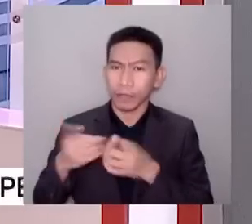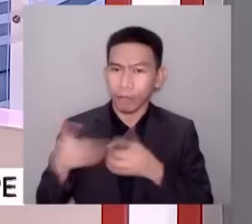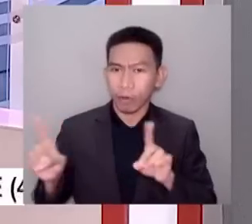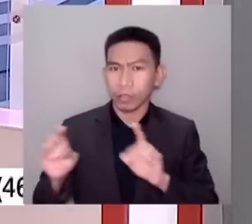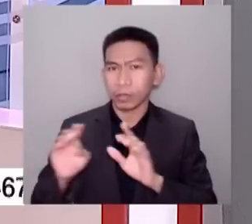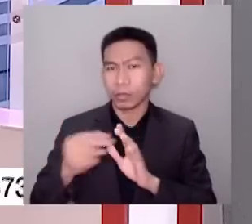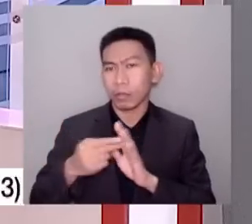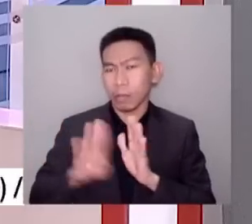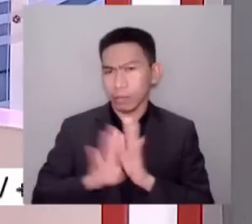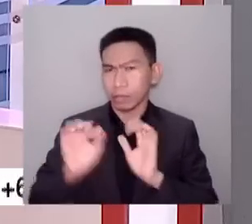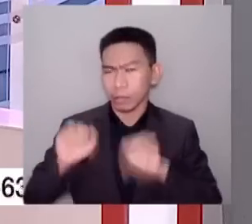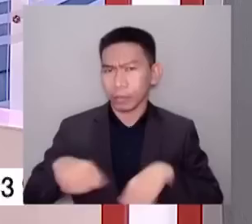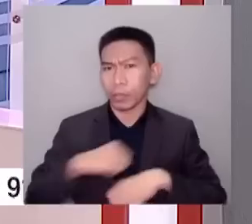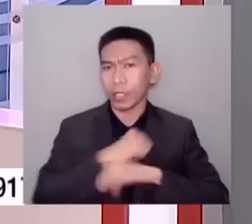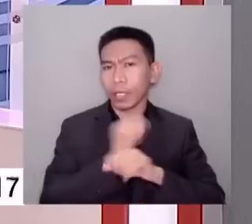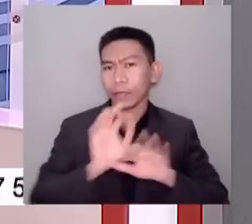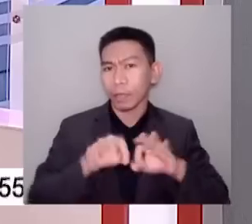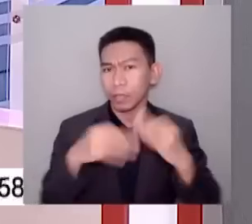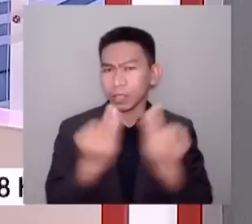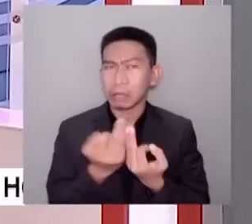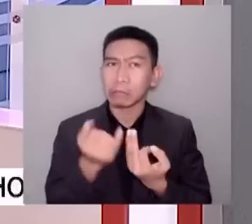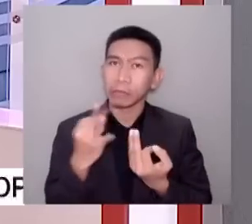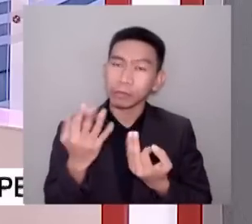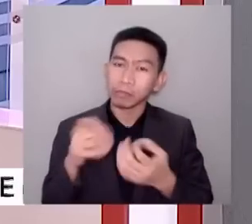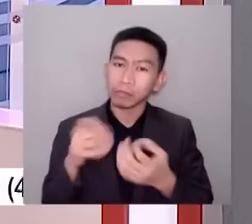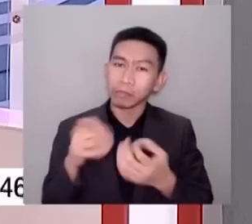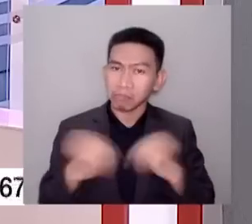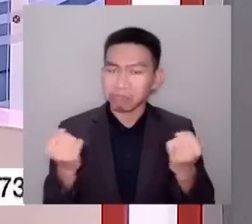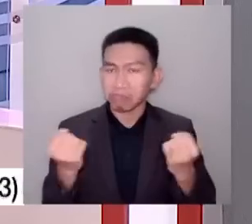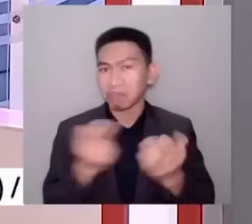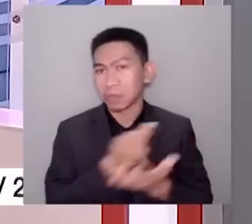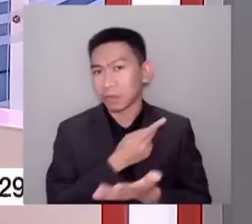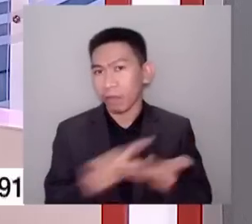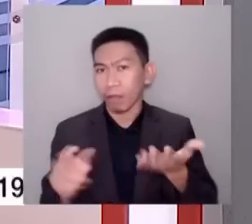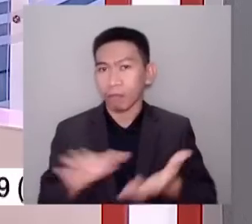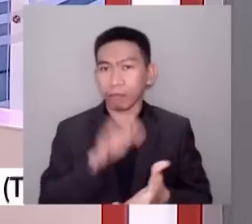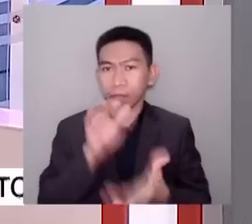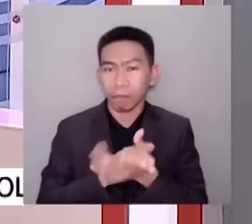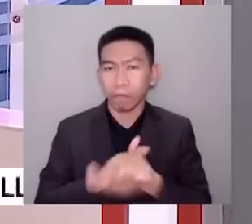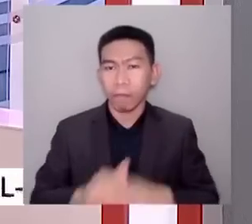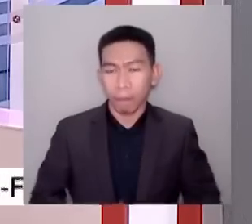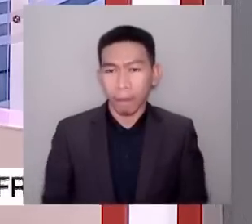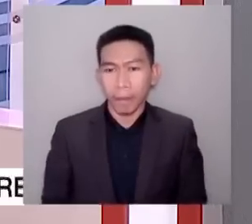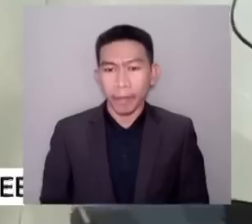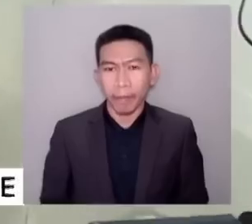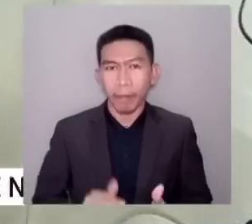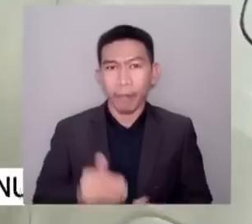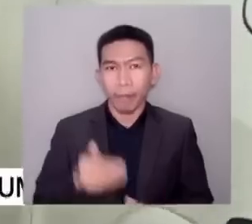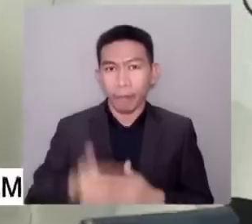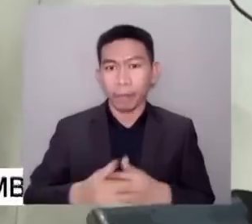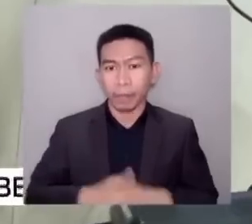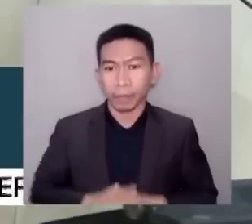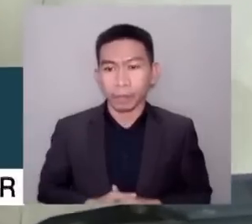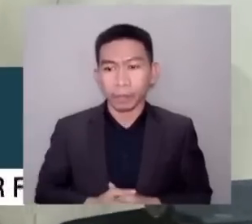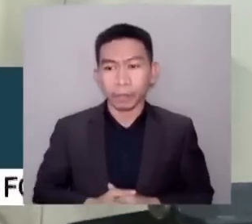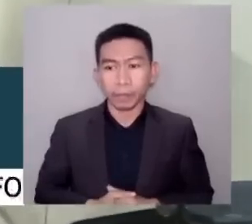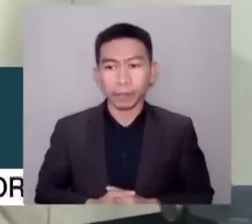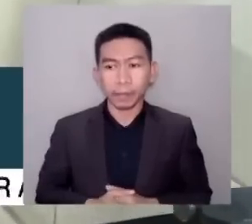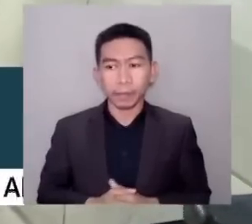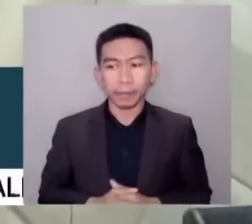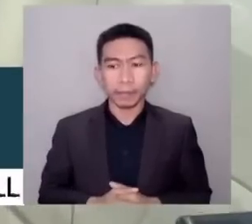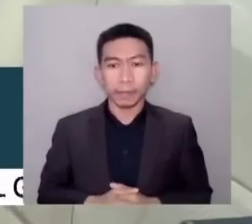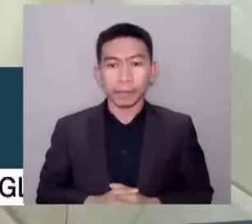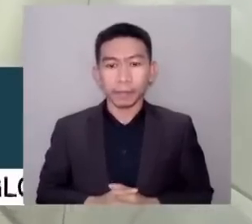Sherian Torres now joins us on the line for more on this story. Shet, go ahead. Yes, Carmina, everybody deserves a